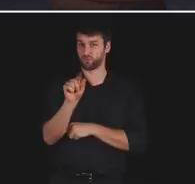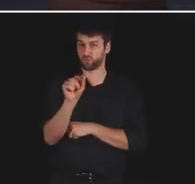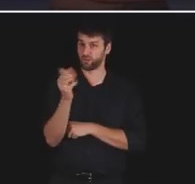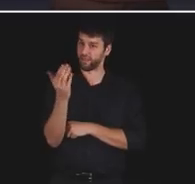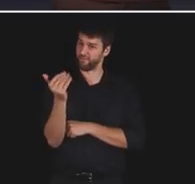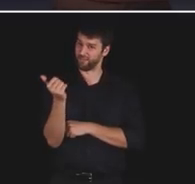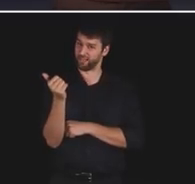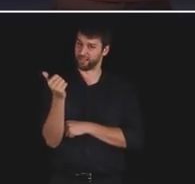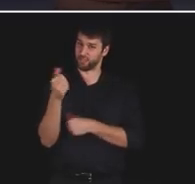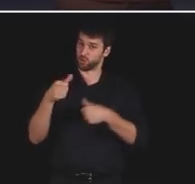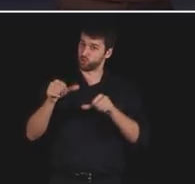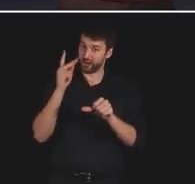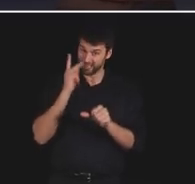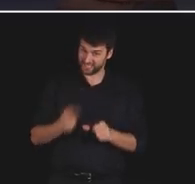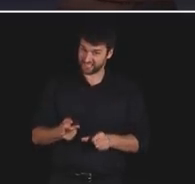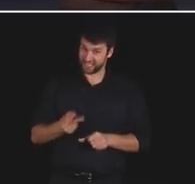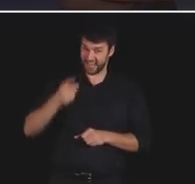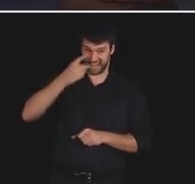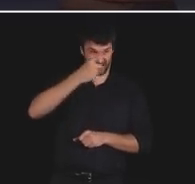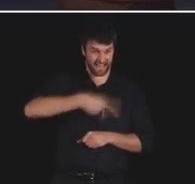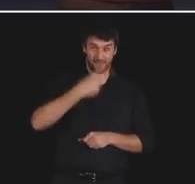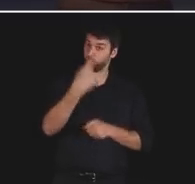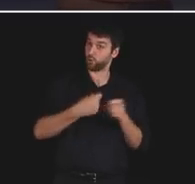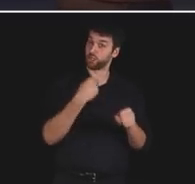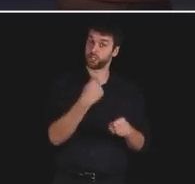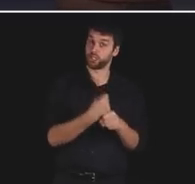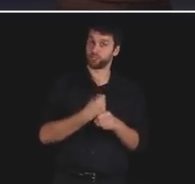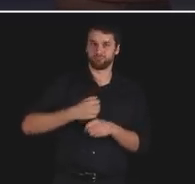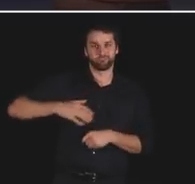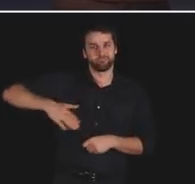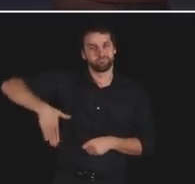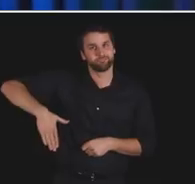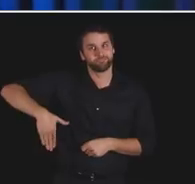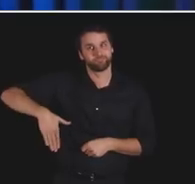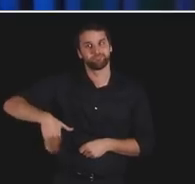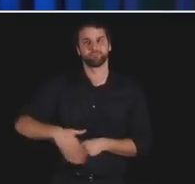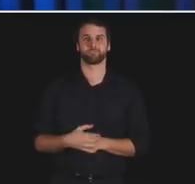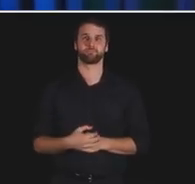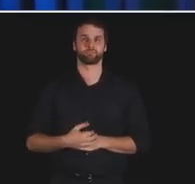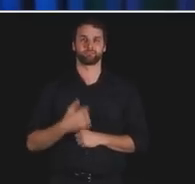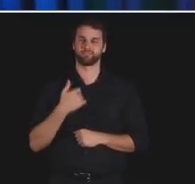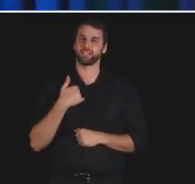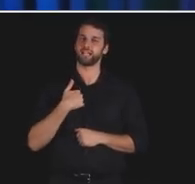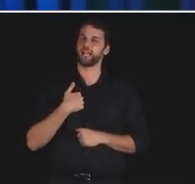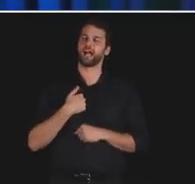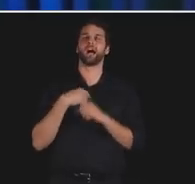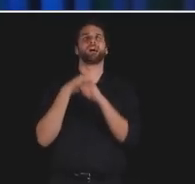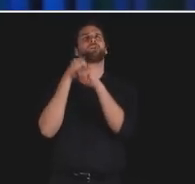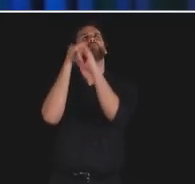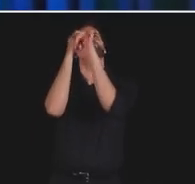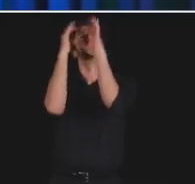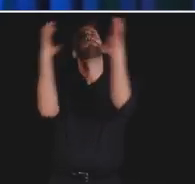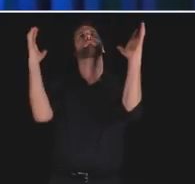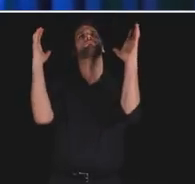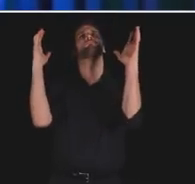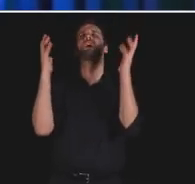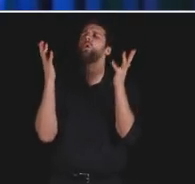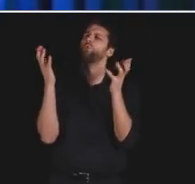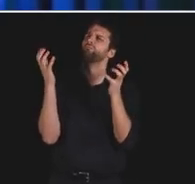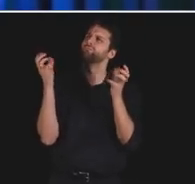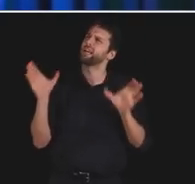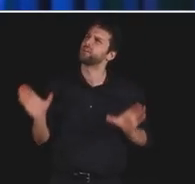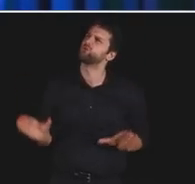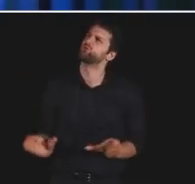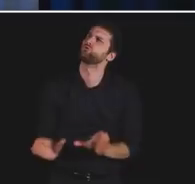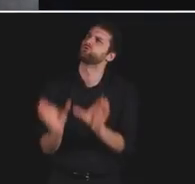see half of them, 5,000. In 1 year. I'd been dreaming about doing something like this ever since probably